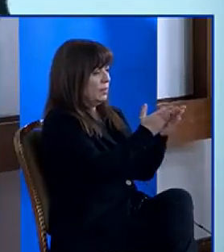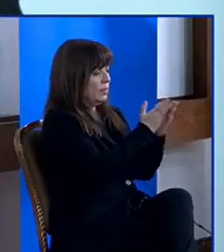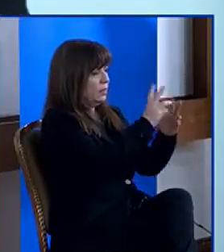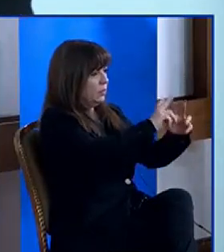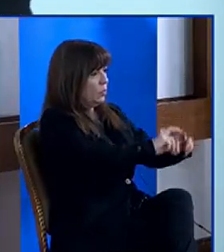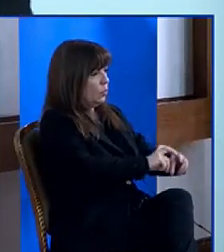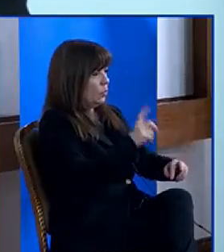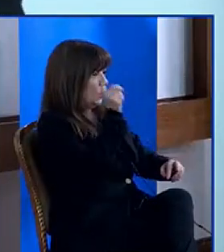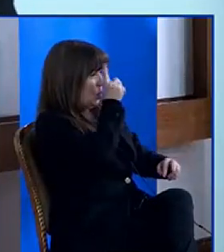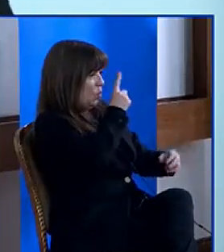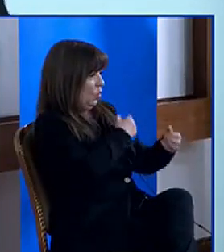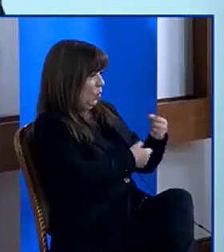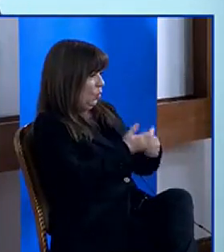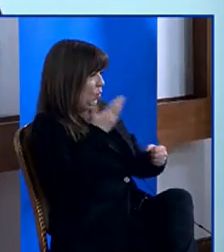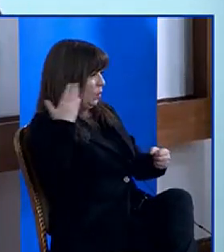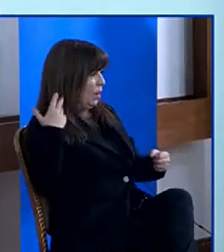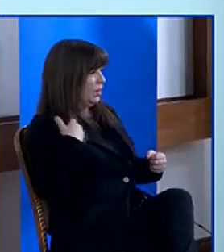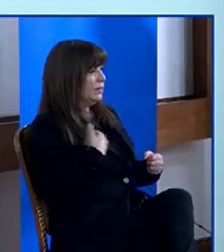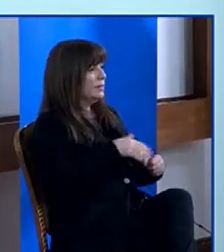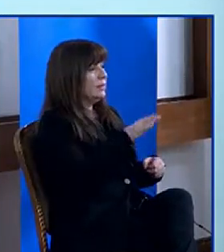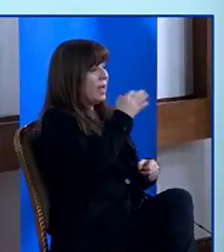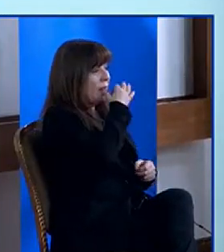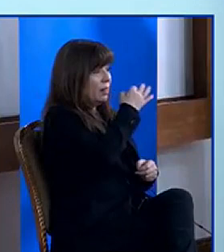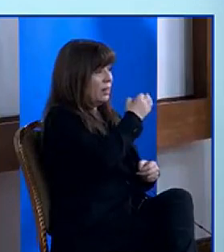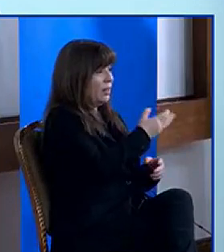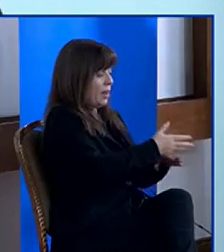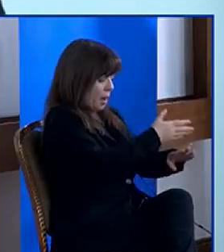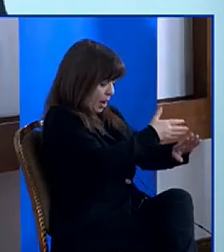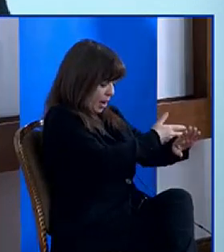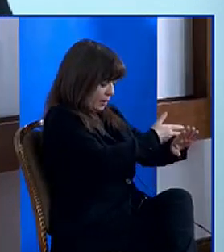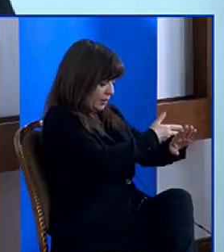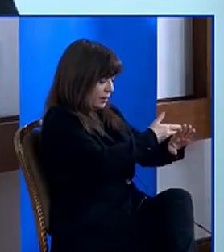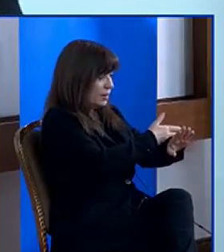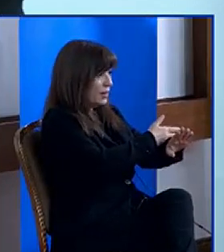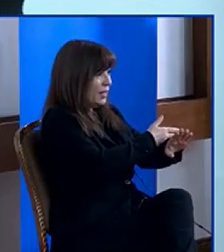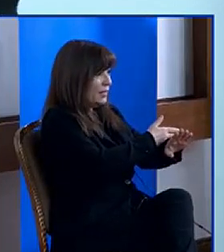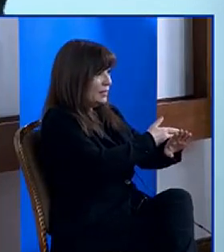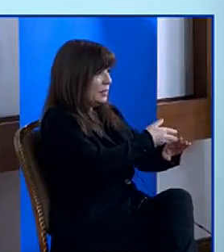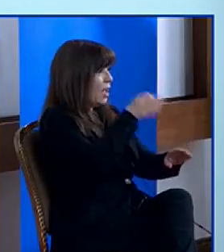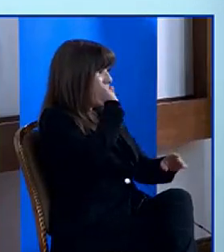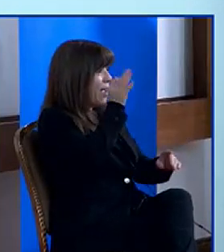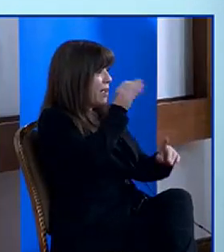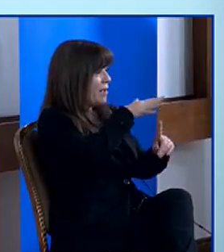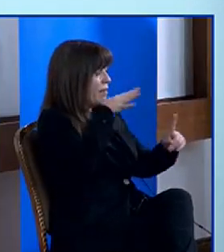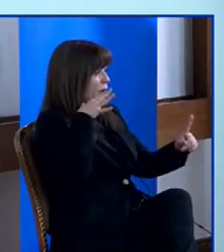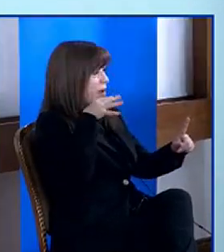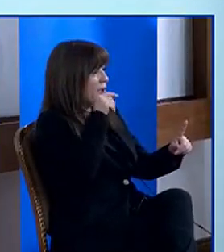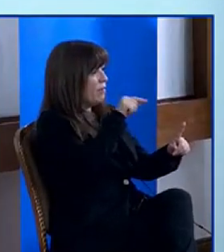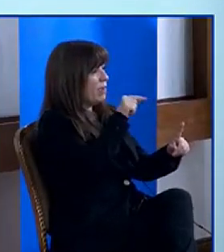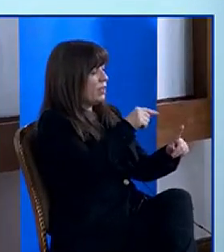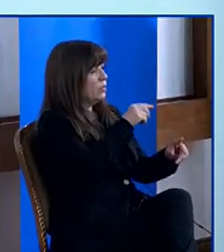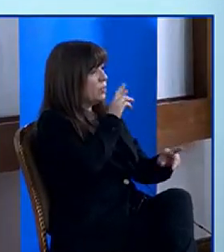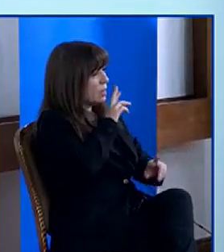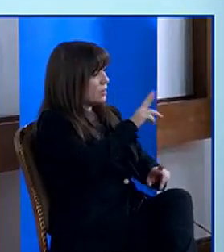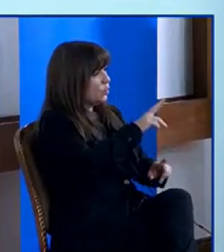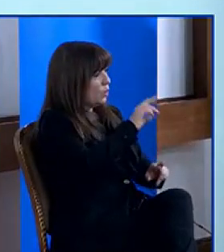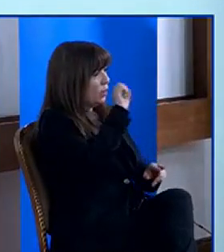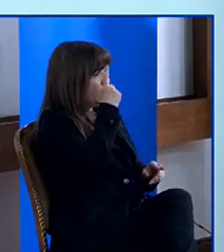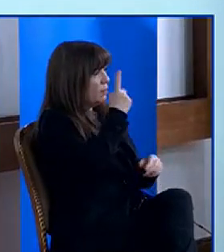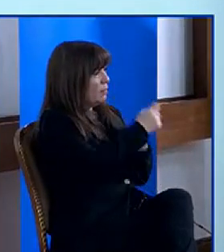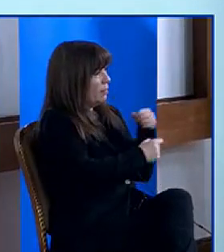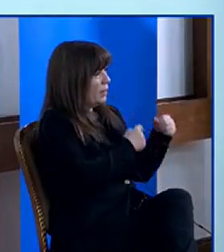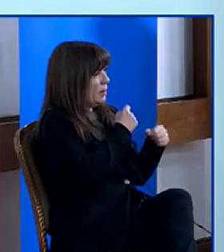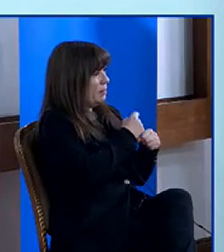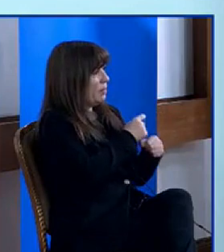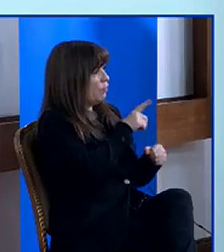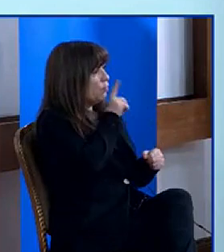As I mentioned, I spoke at the first year findings of the event last year, and this is a really important project, and I'm really looking forward to hearing